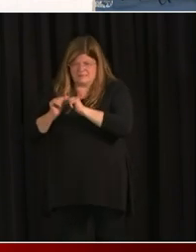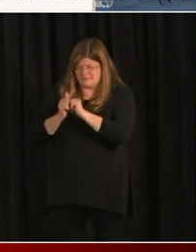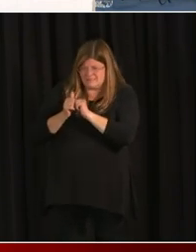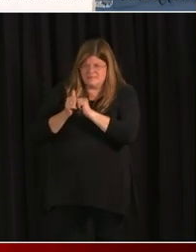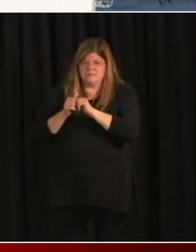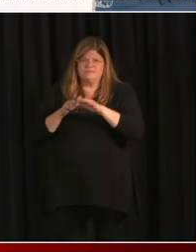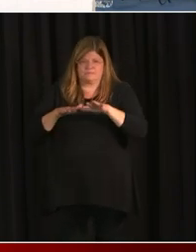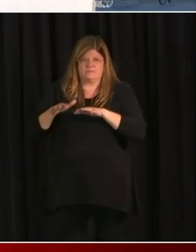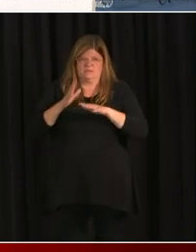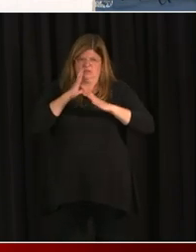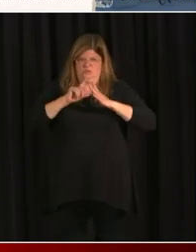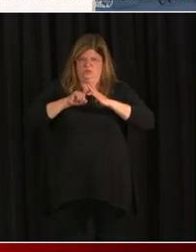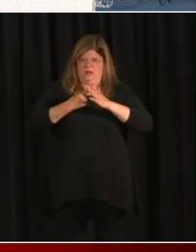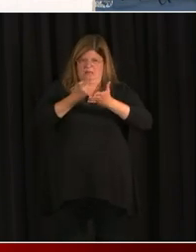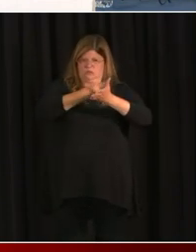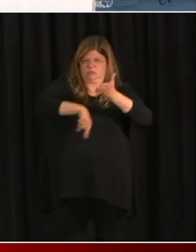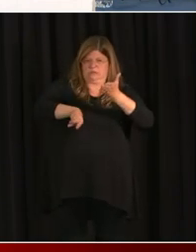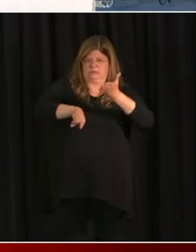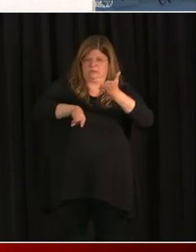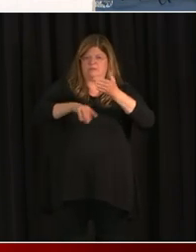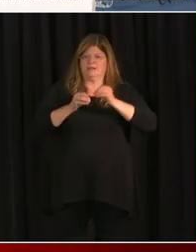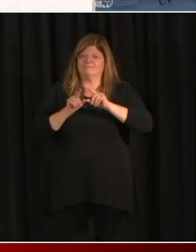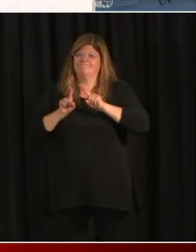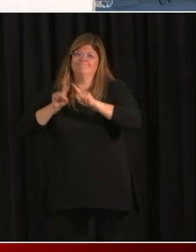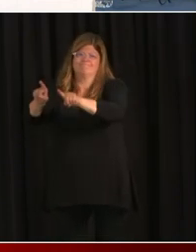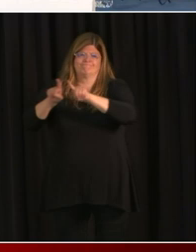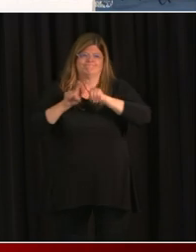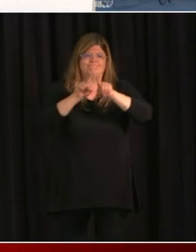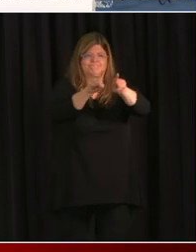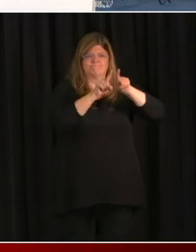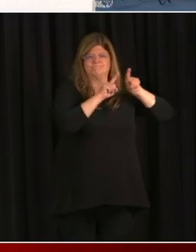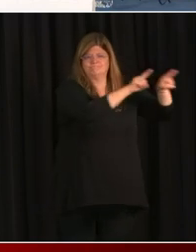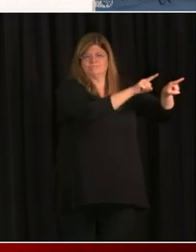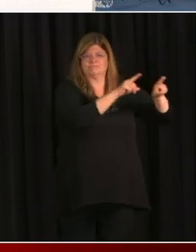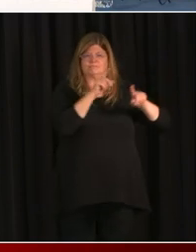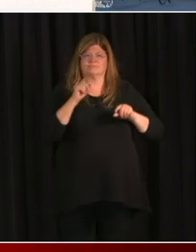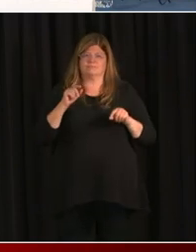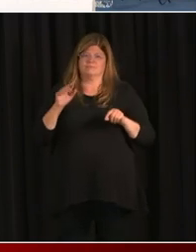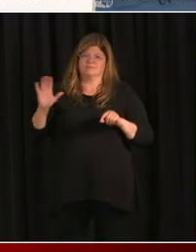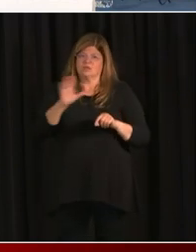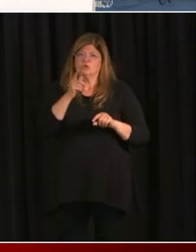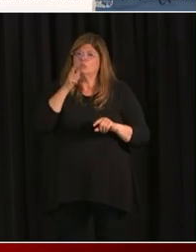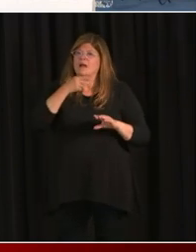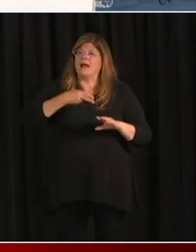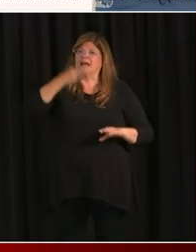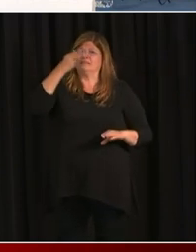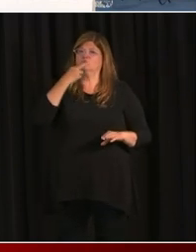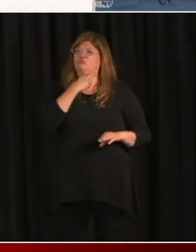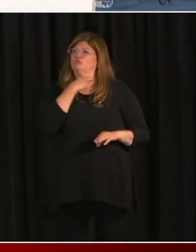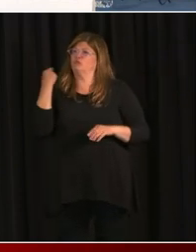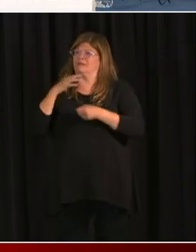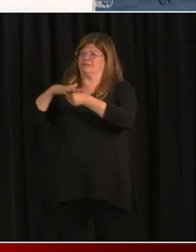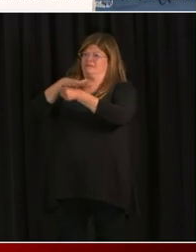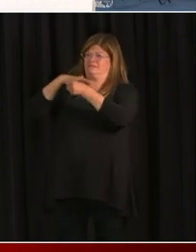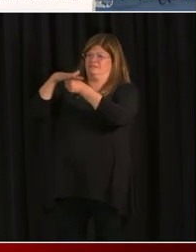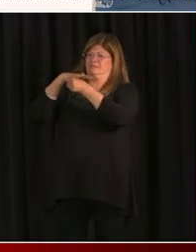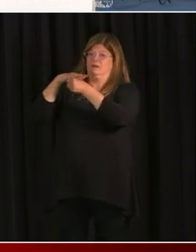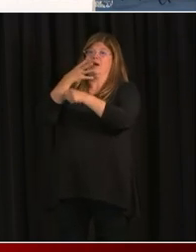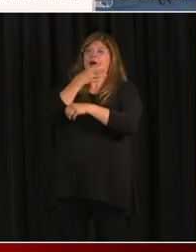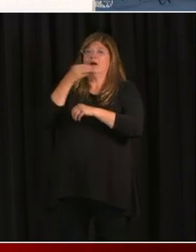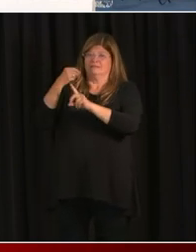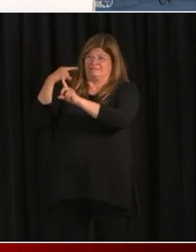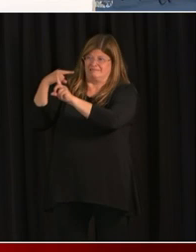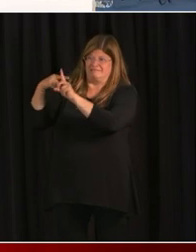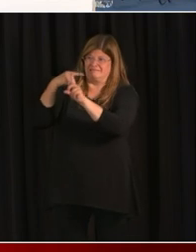week, focusing on the highest risk populations. Individuals who have not